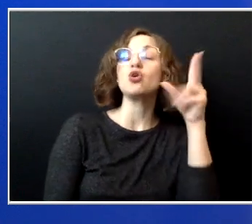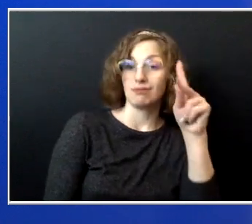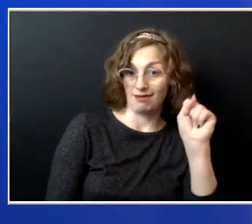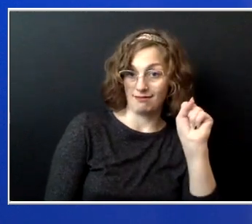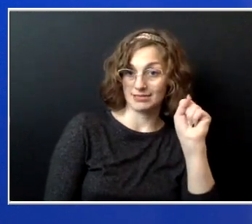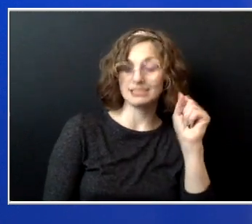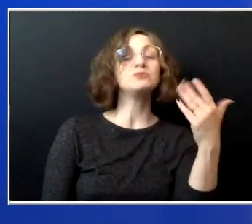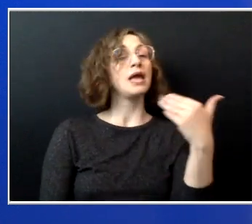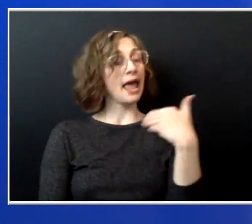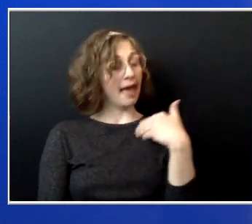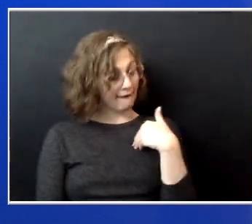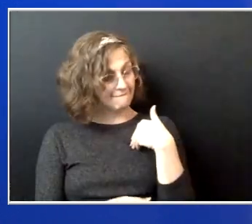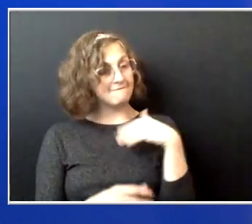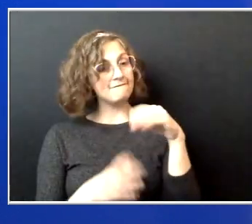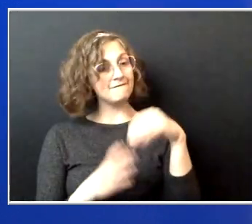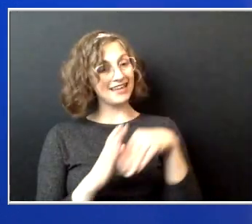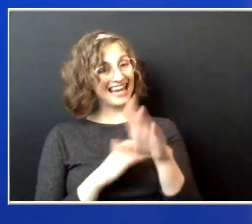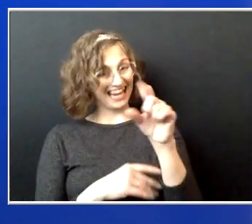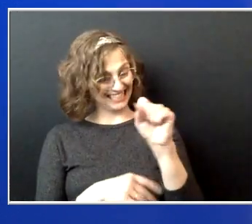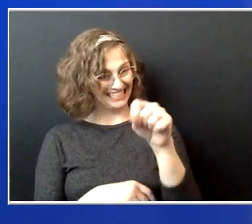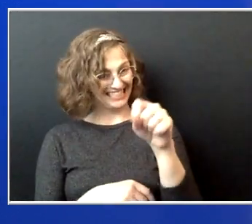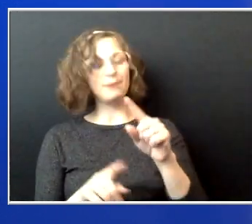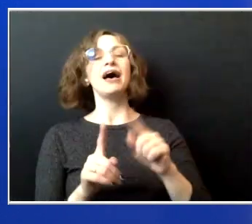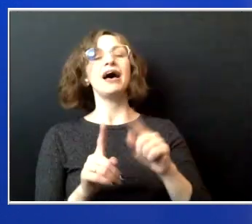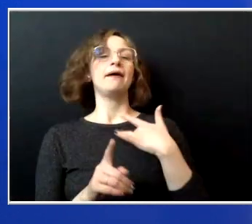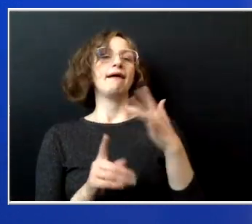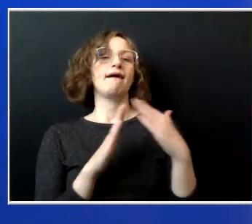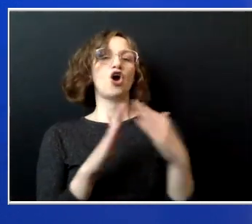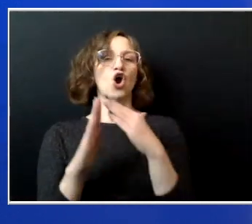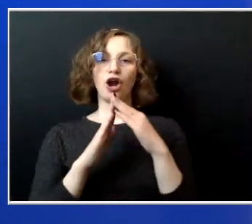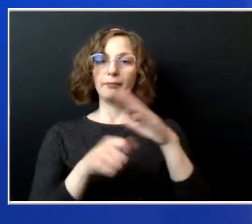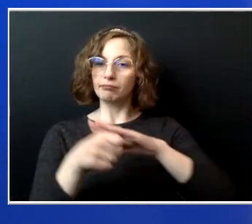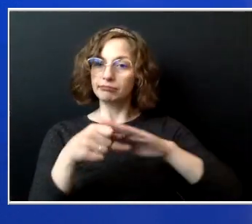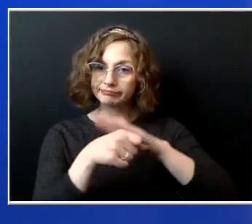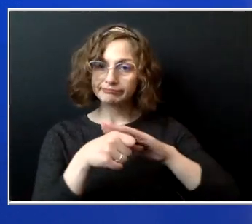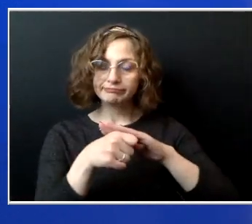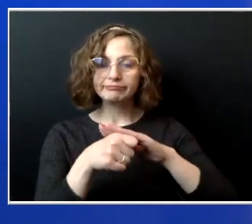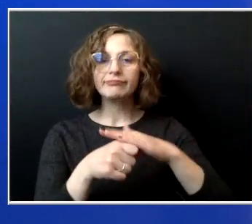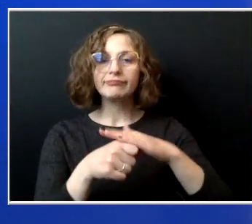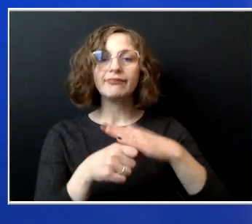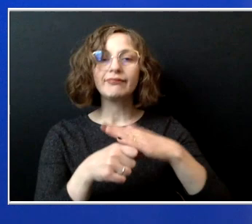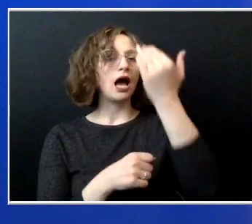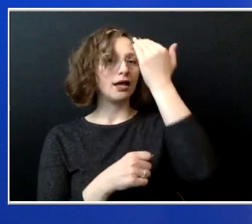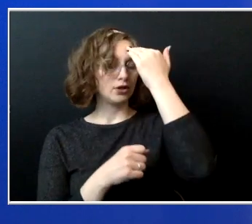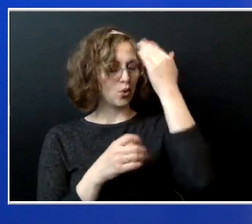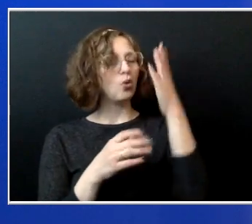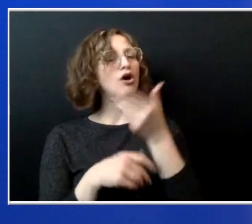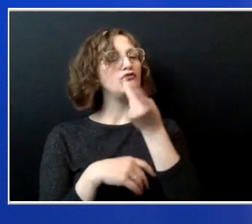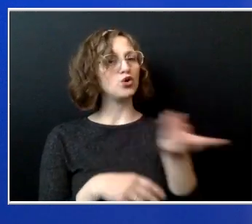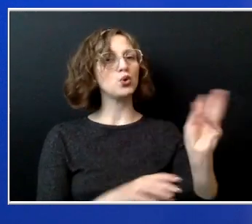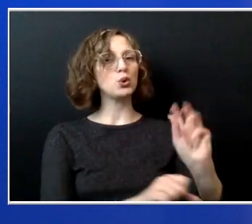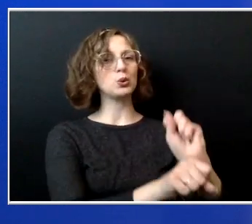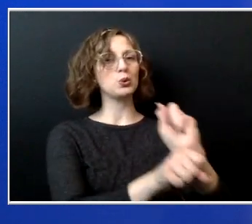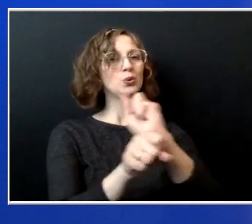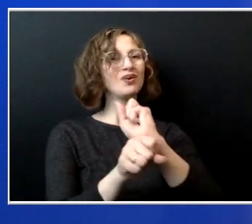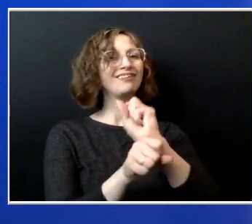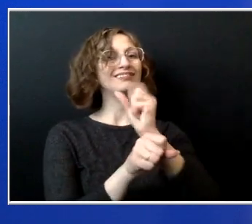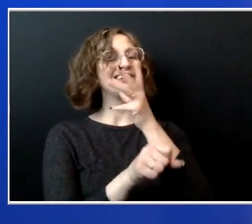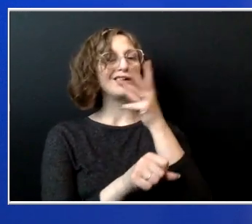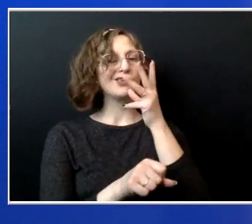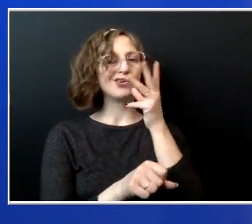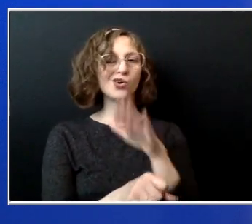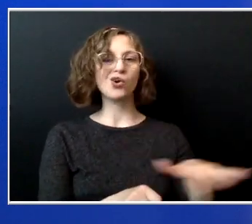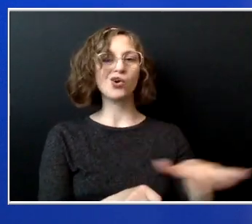urban areas. I don't know, I do know a few are out more in the rural areas, but I don't know the numbers. But